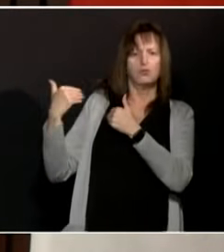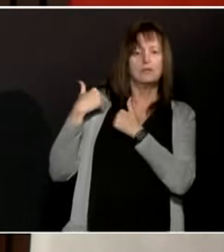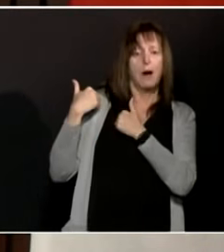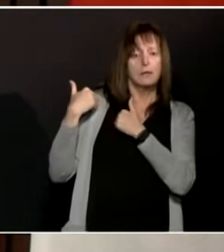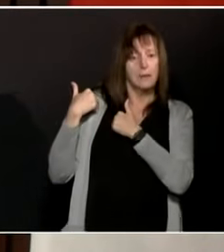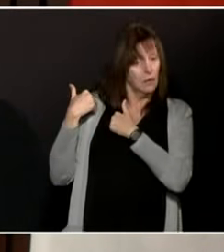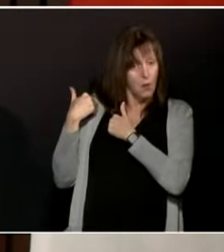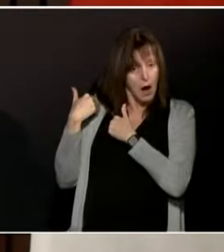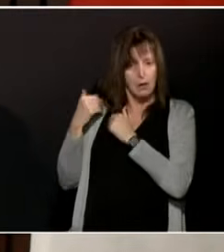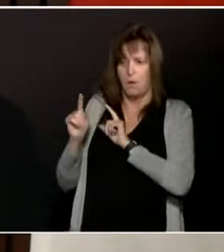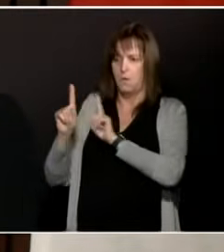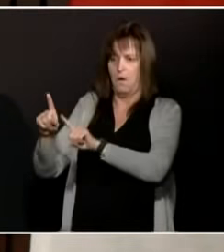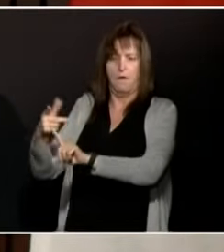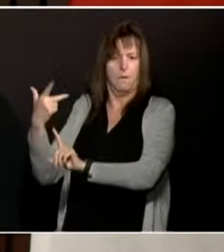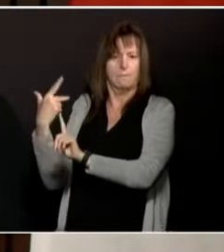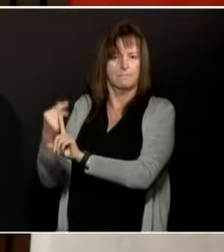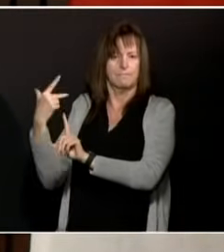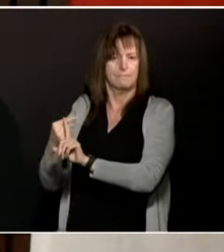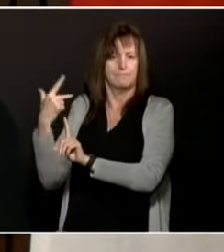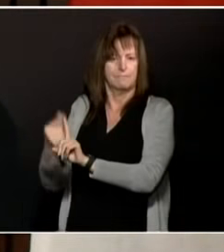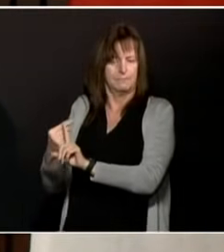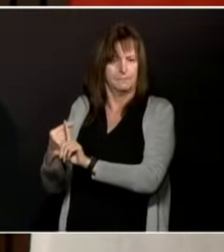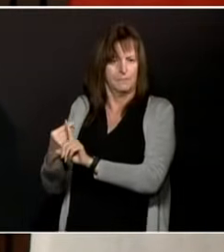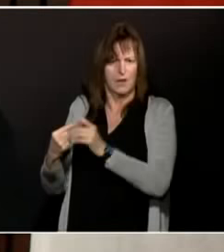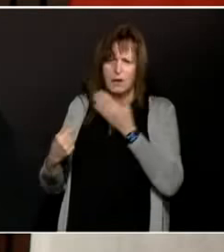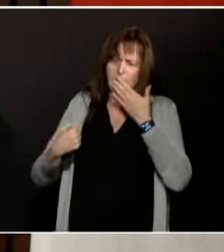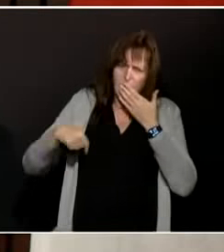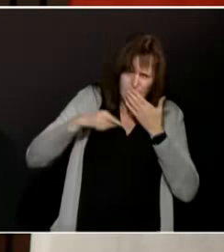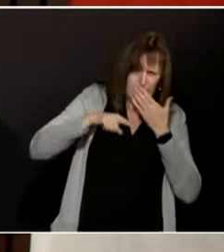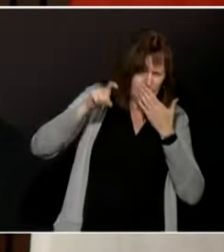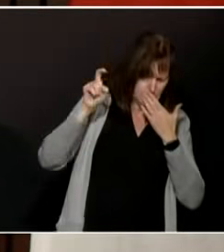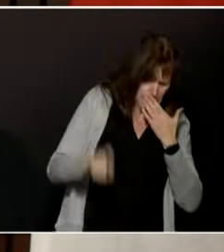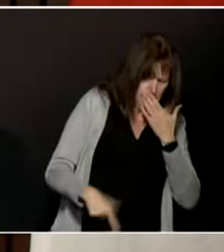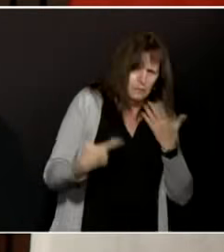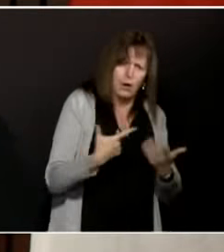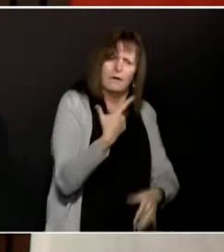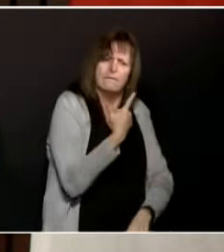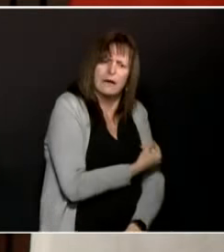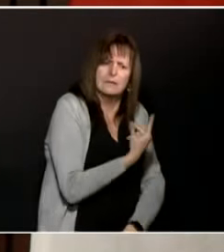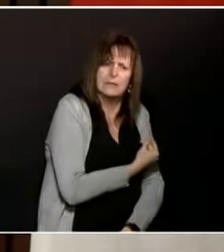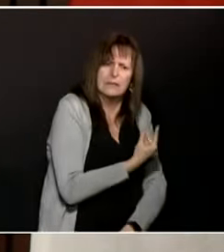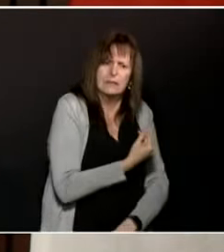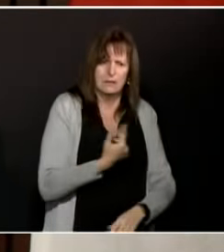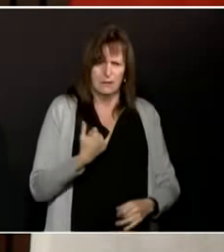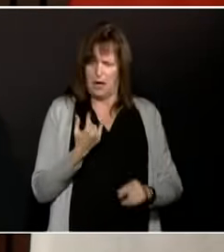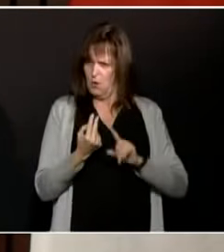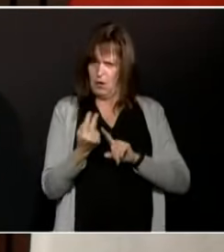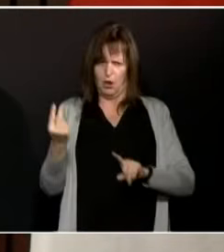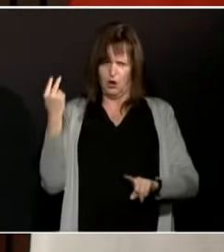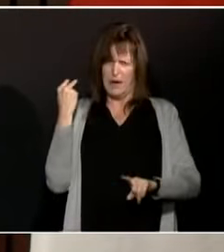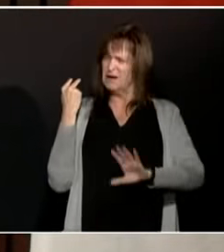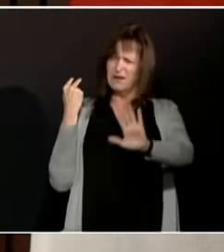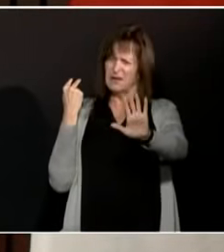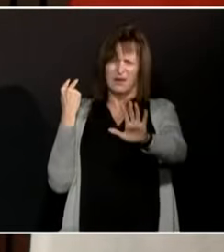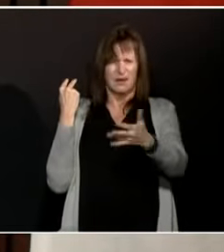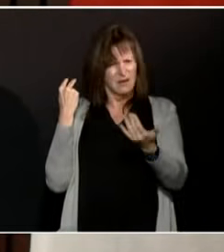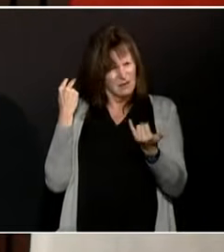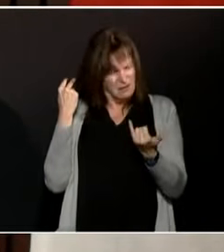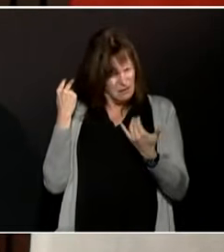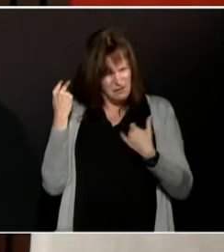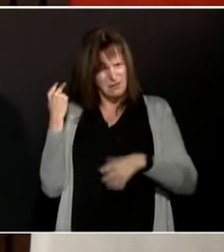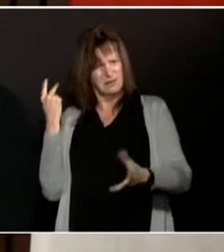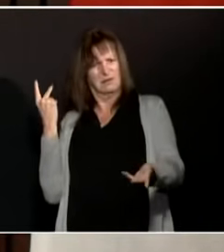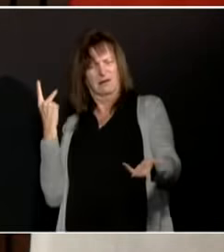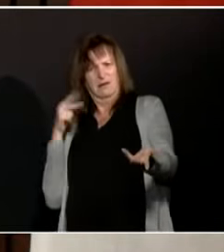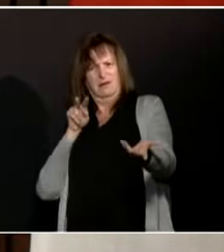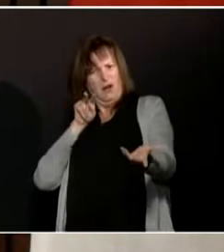into each other's arms. There's no point in looking backwards right now. Notice that when you want to do that, and please look forward, because